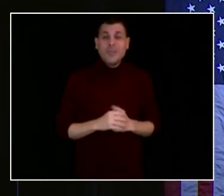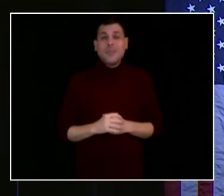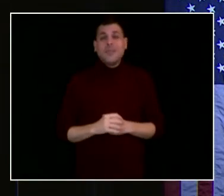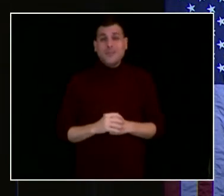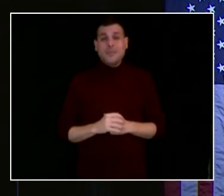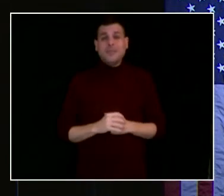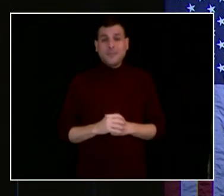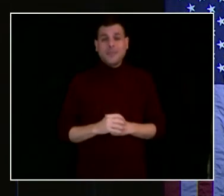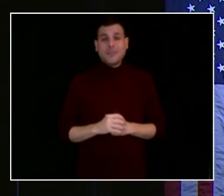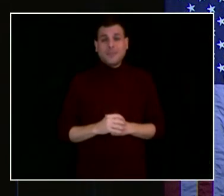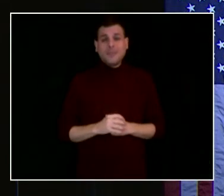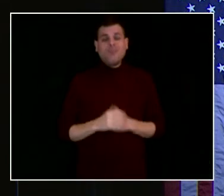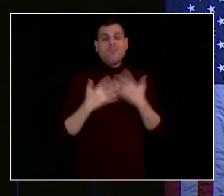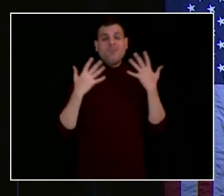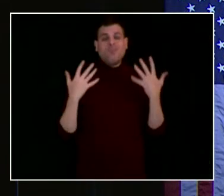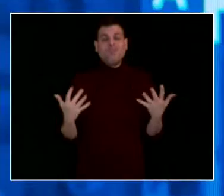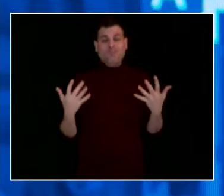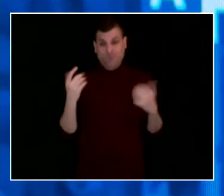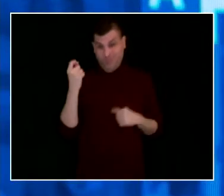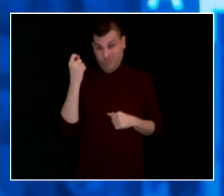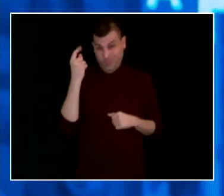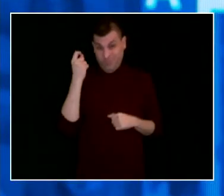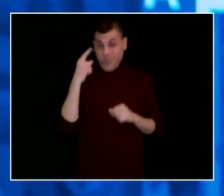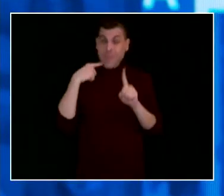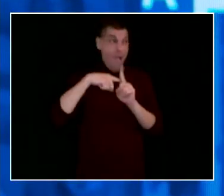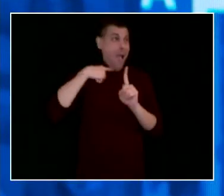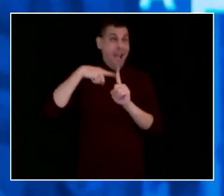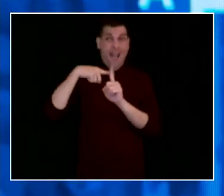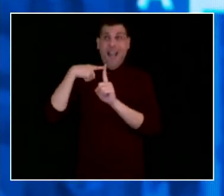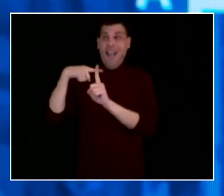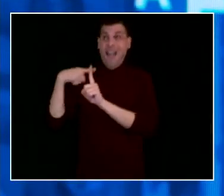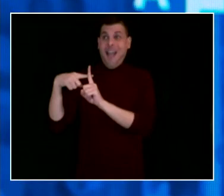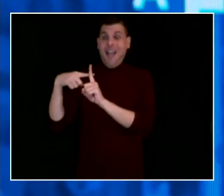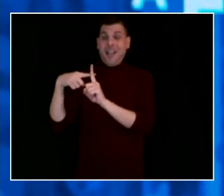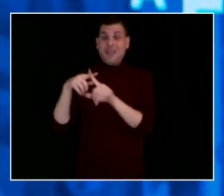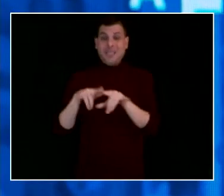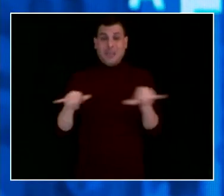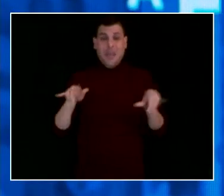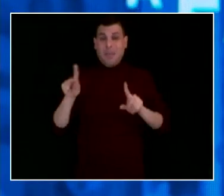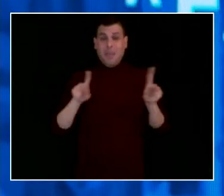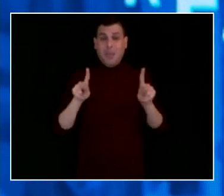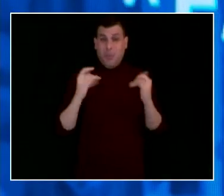But there's no denying that New Yorkers are anxious about the future.